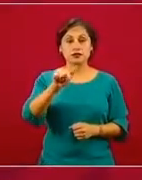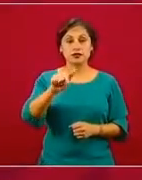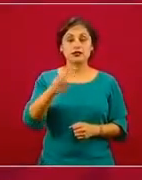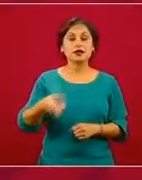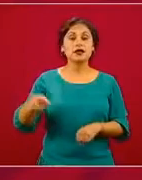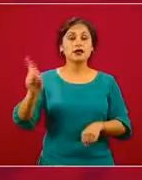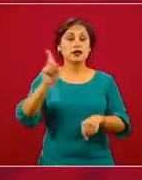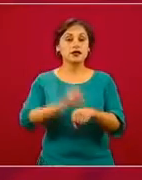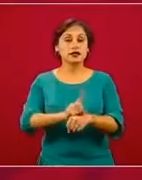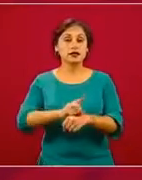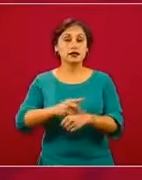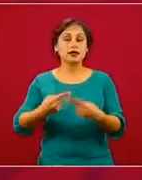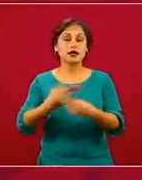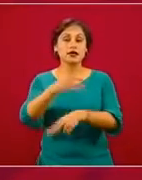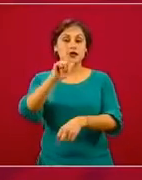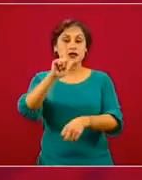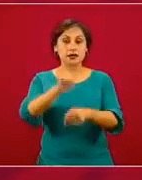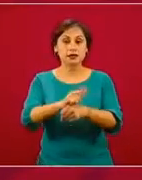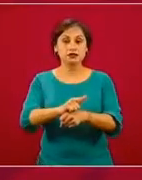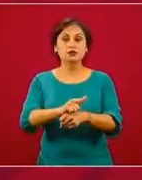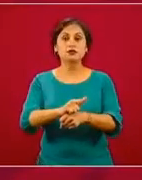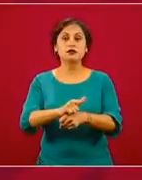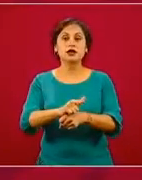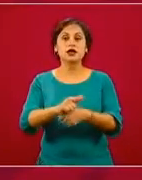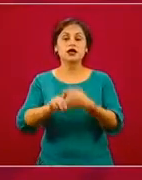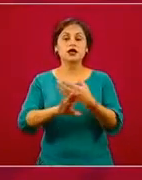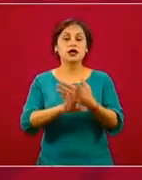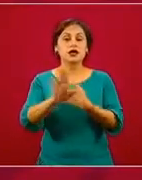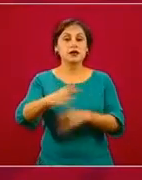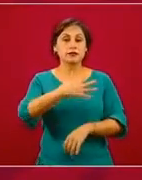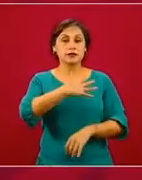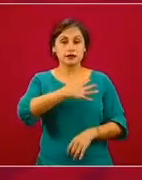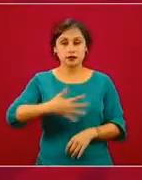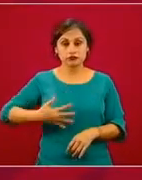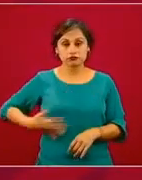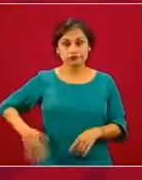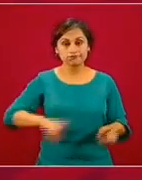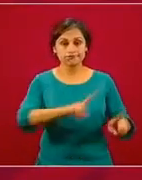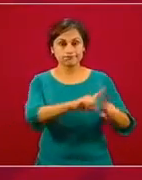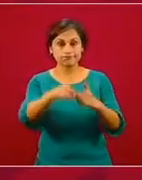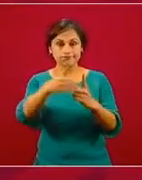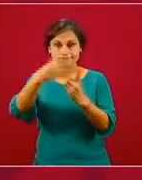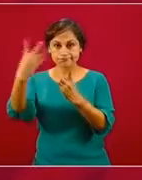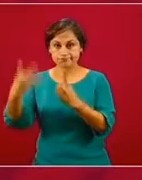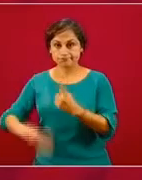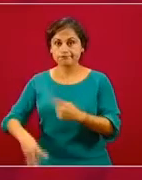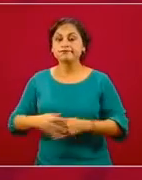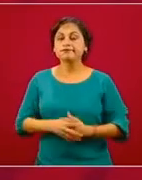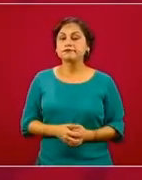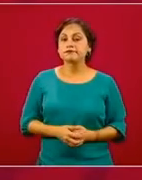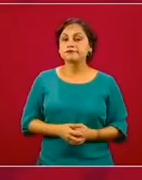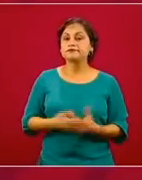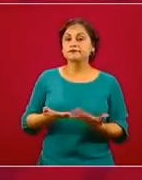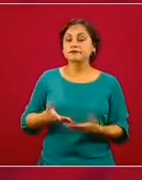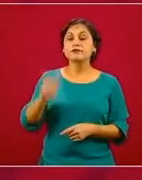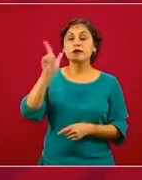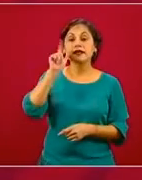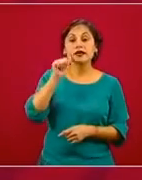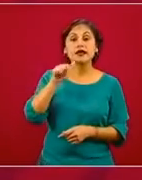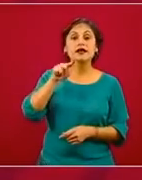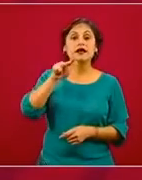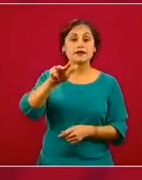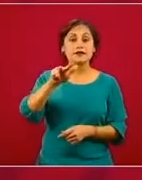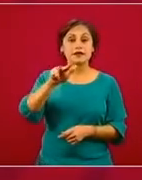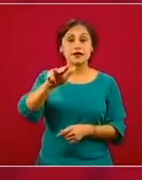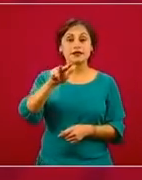want to emphasize this. Today is Sunday, the May the 17th, the National Day of the fighting